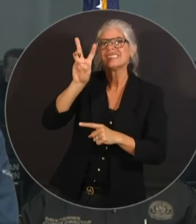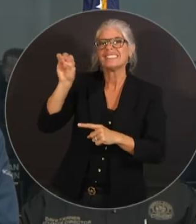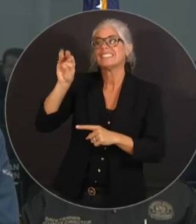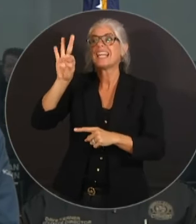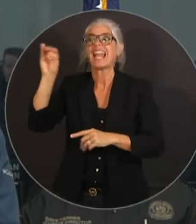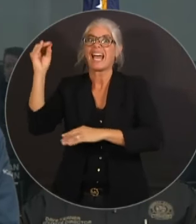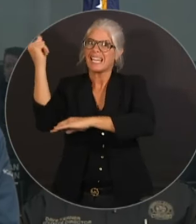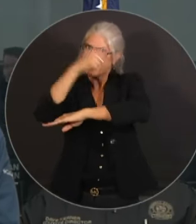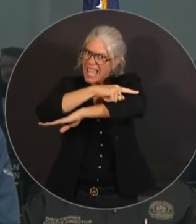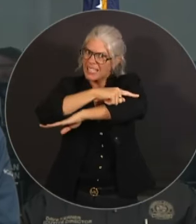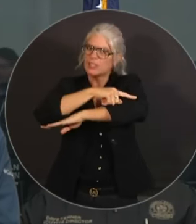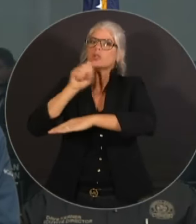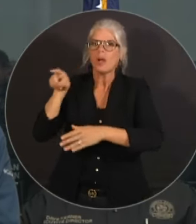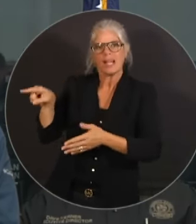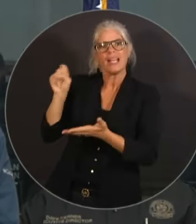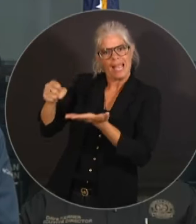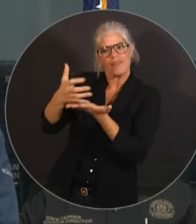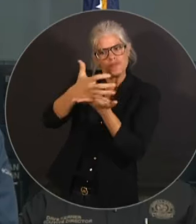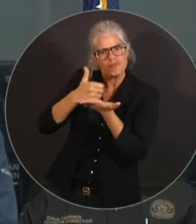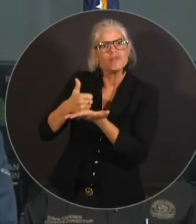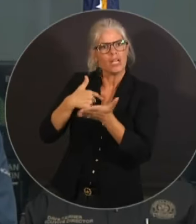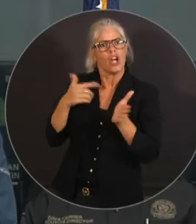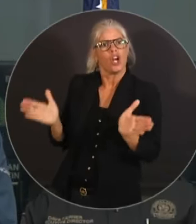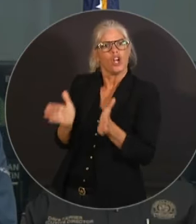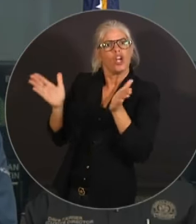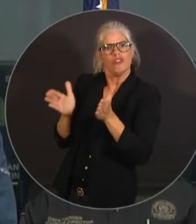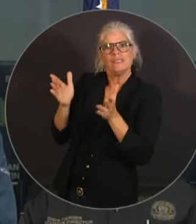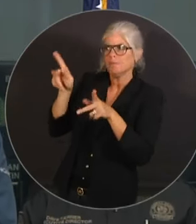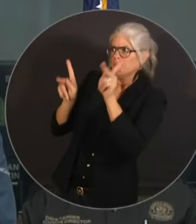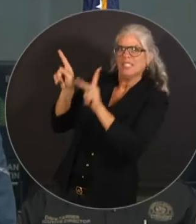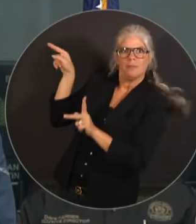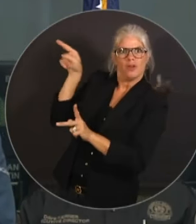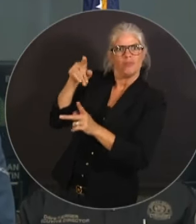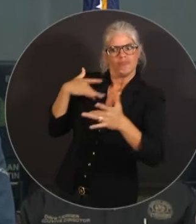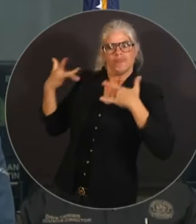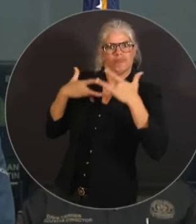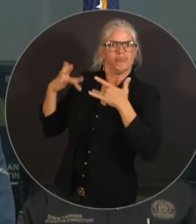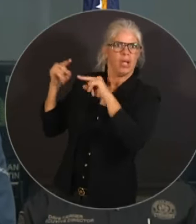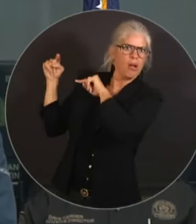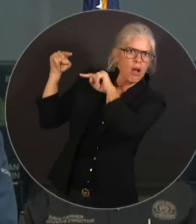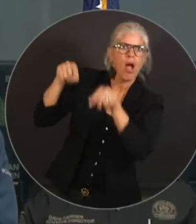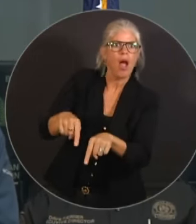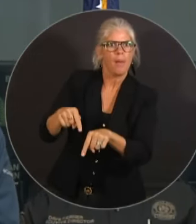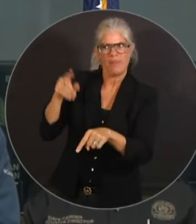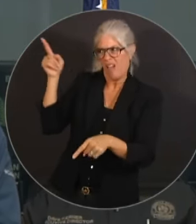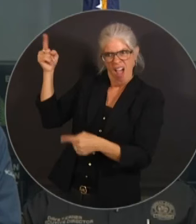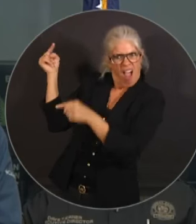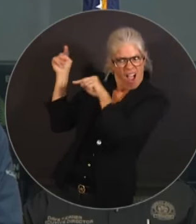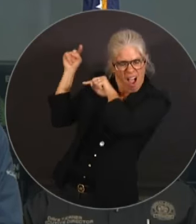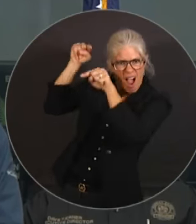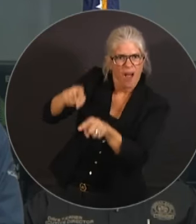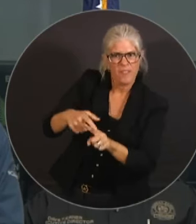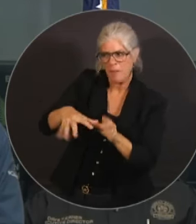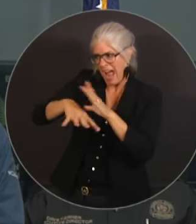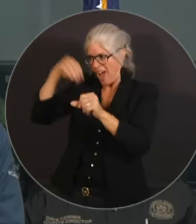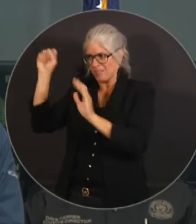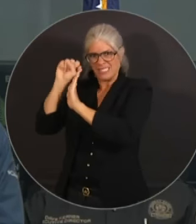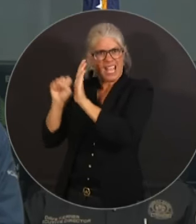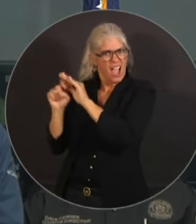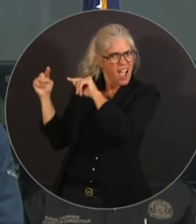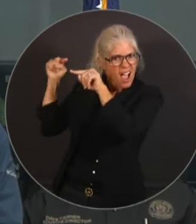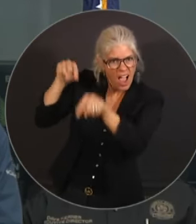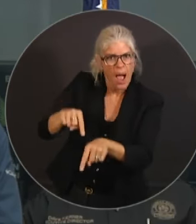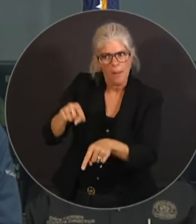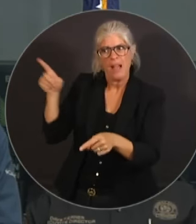we can encourage and incentivize these haulers to come from across the country to help us get that debris picked